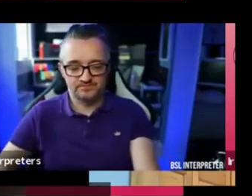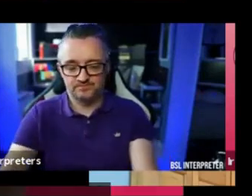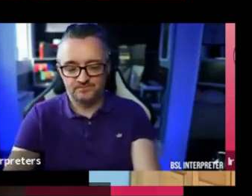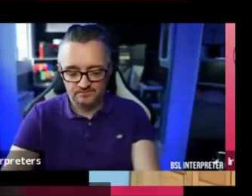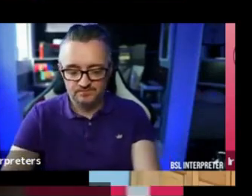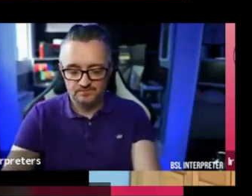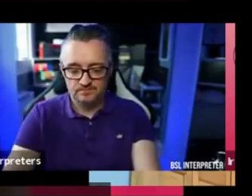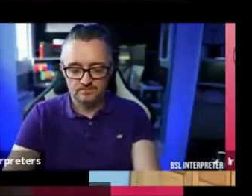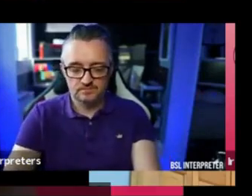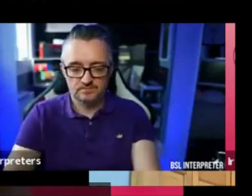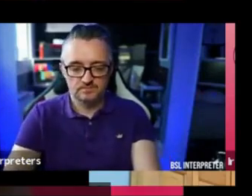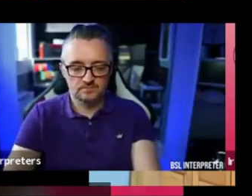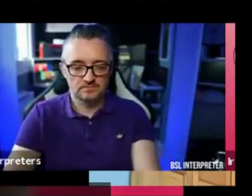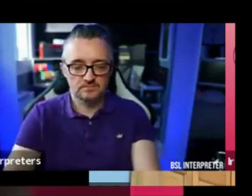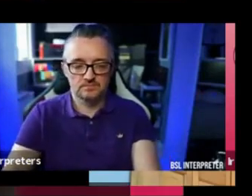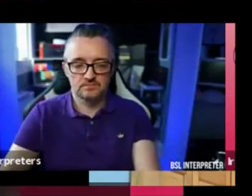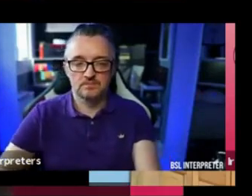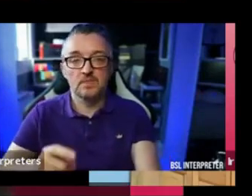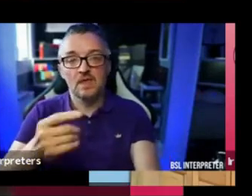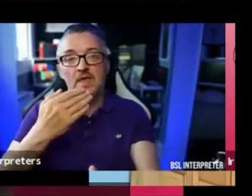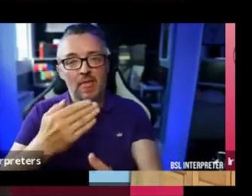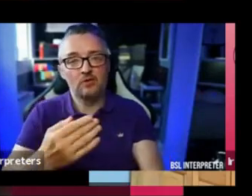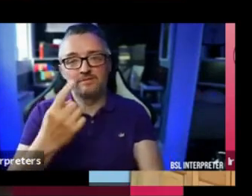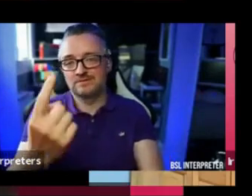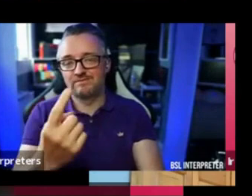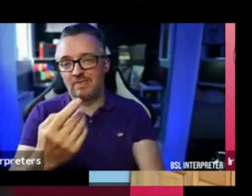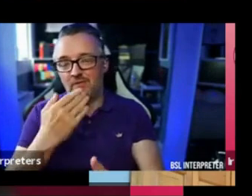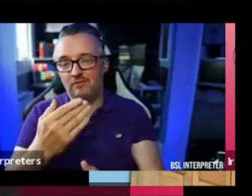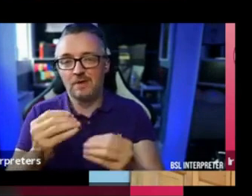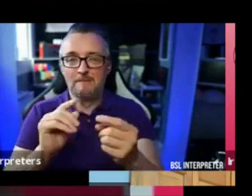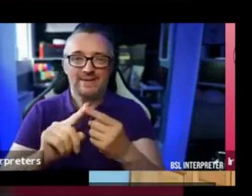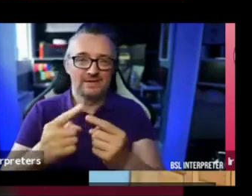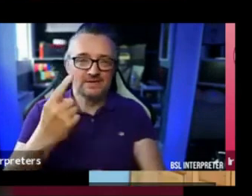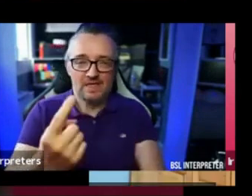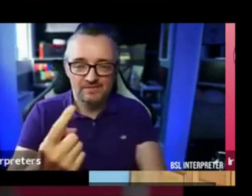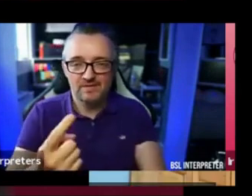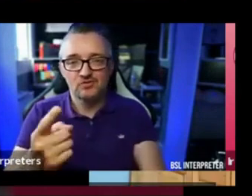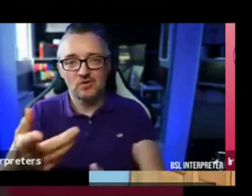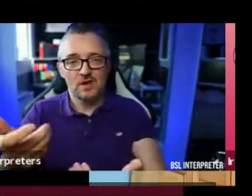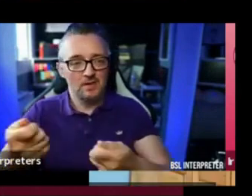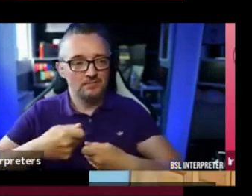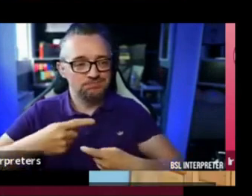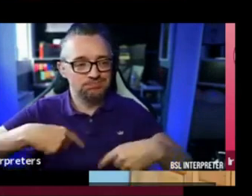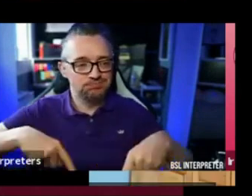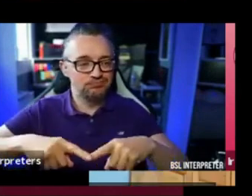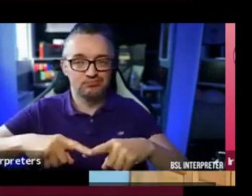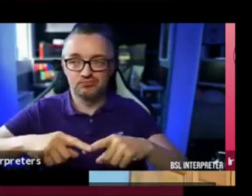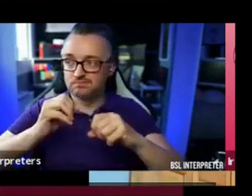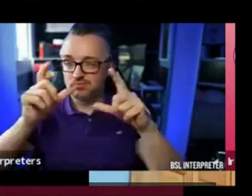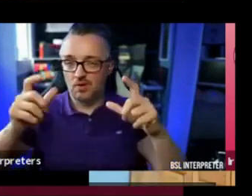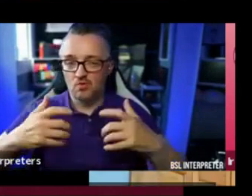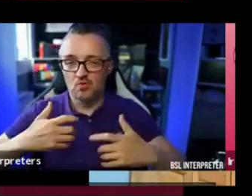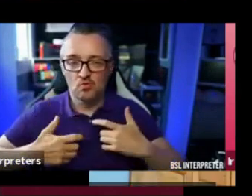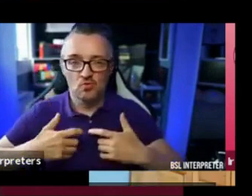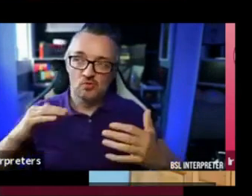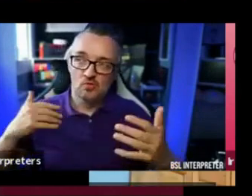Hey, Tommy, thank you. Thank you for that. Thank you for being you and for the inspiration that I think you've brought to all of us over the